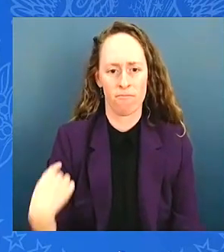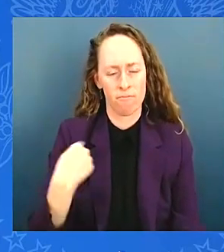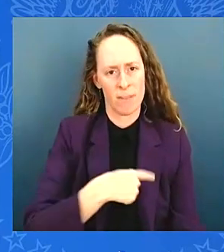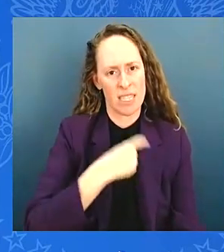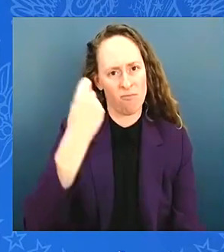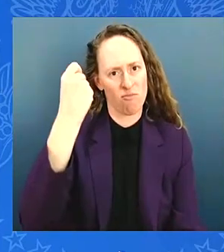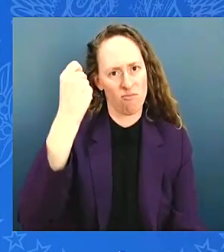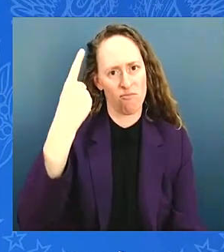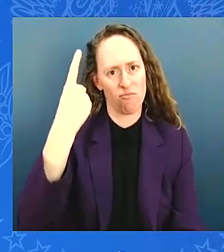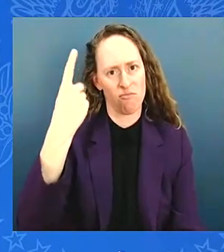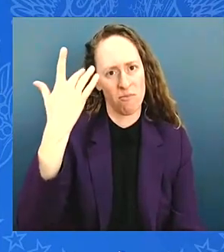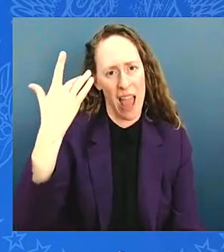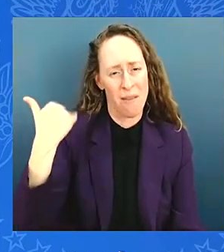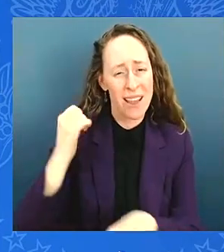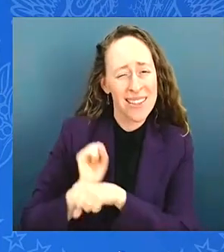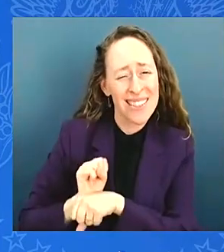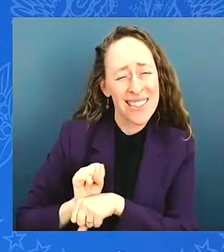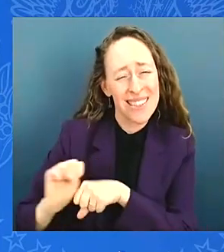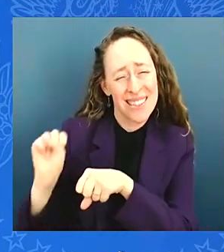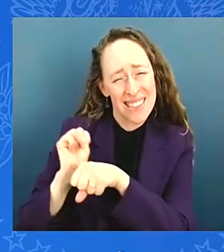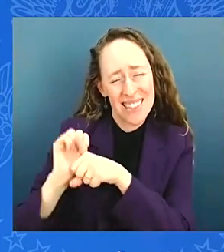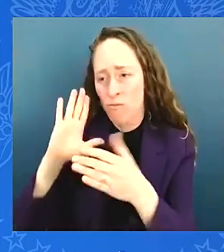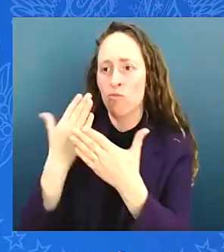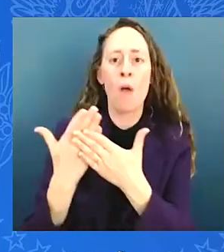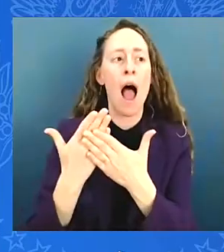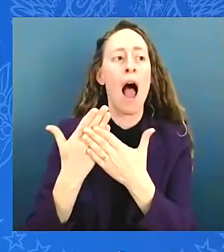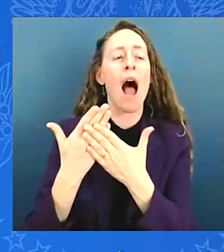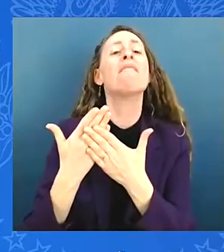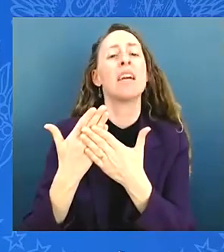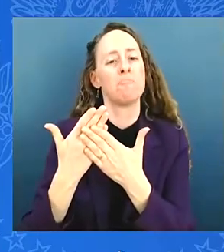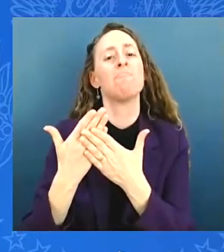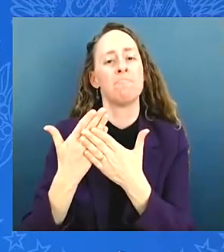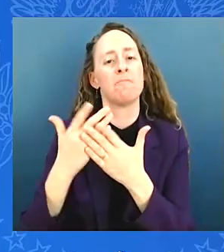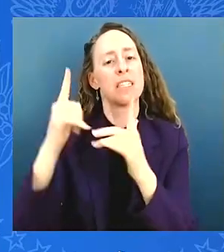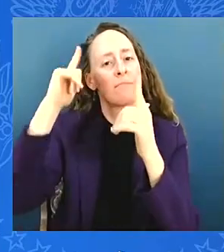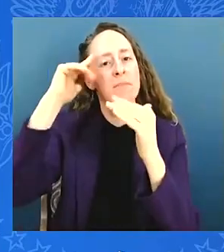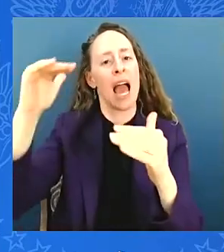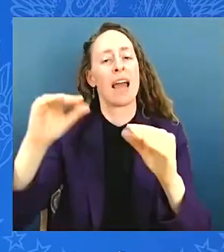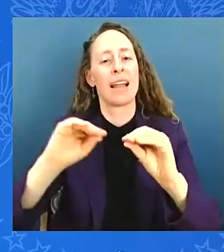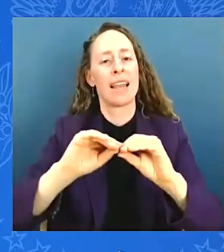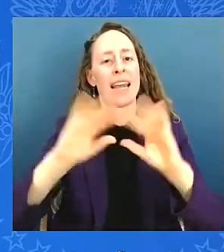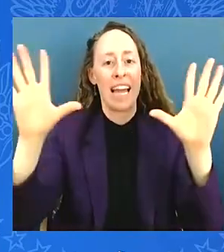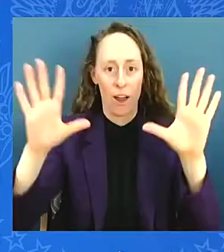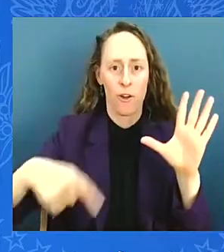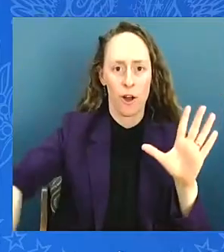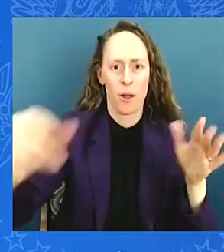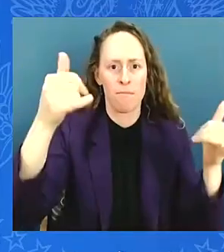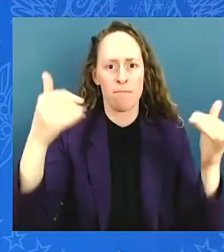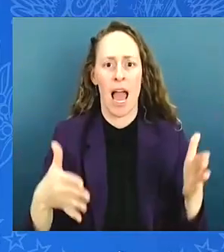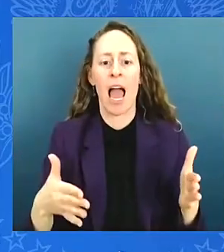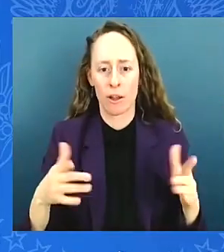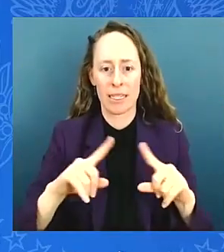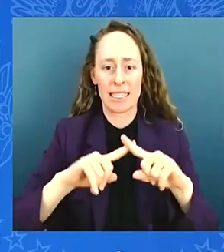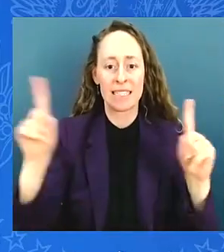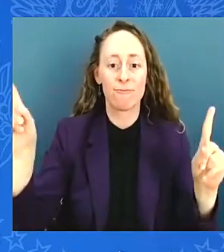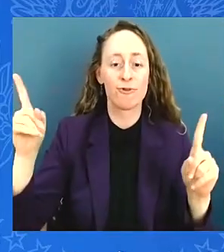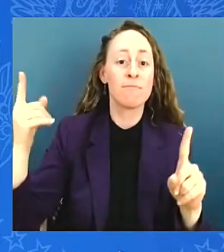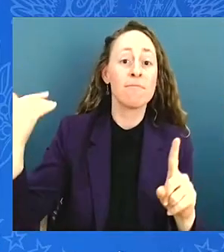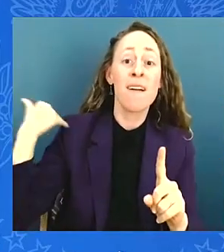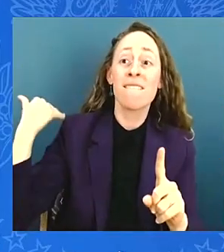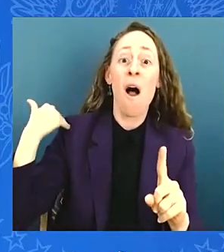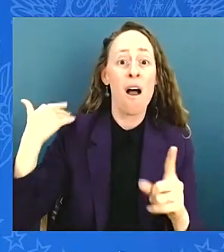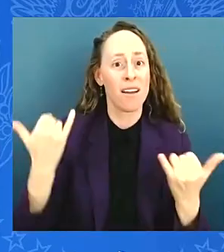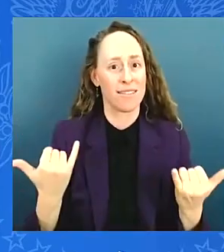this team here was a different group of men that we took the court with this year and, produced even